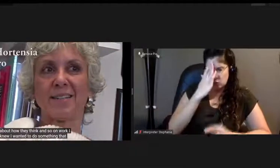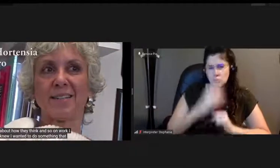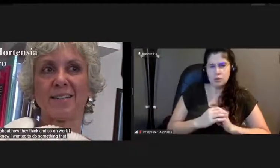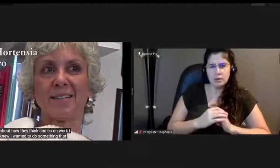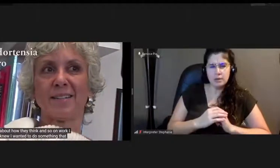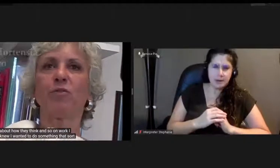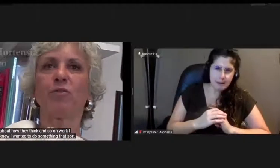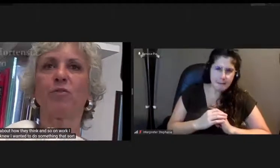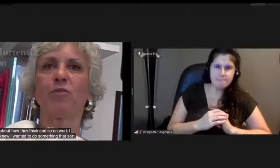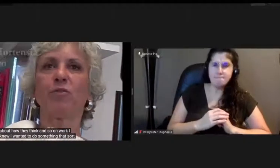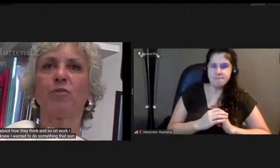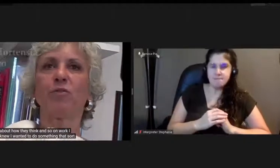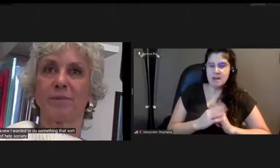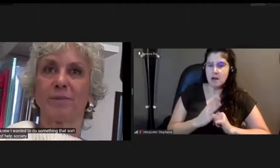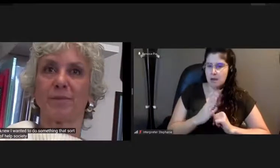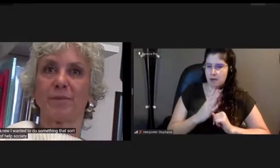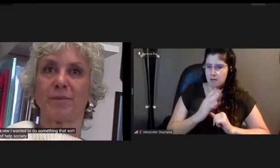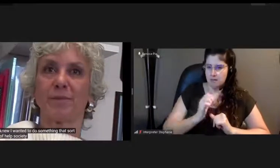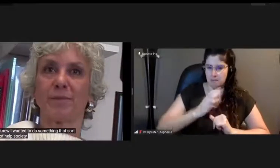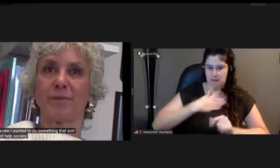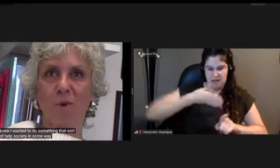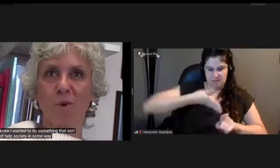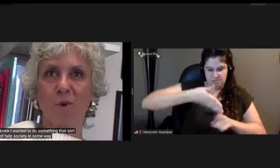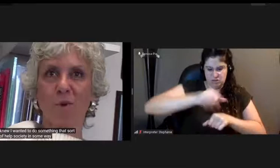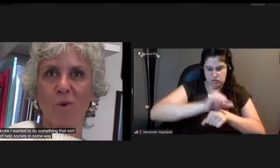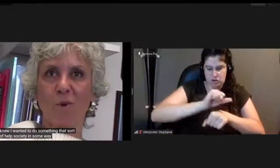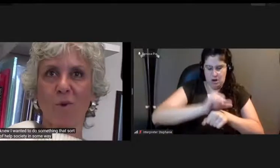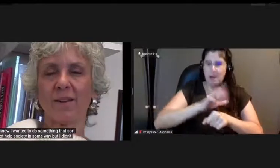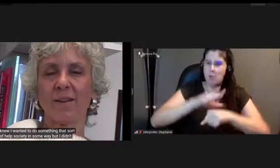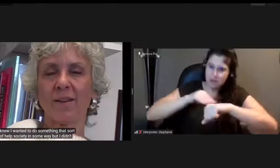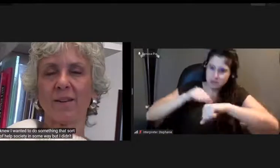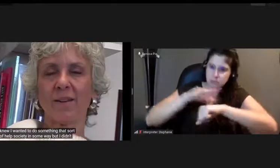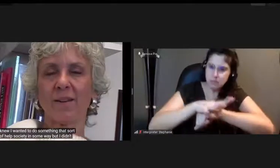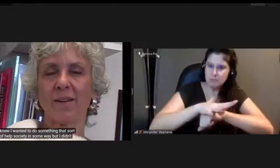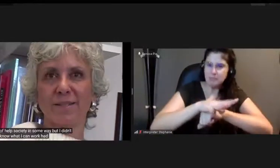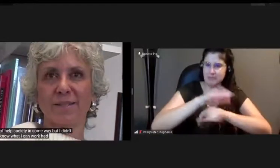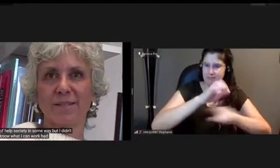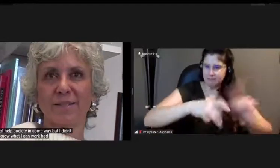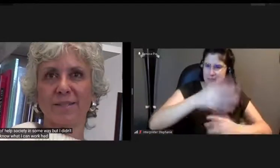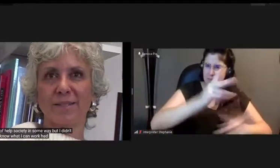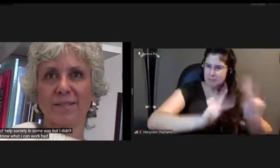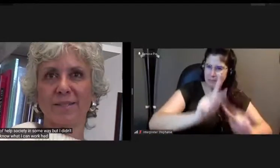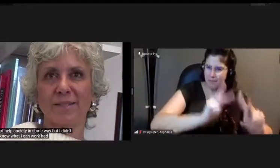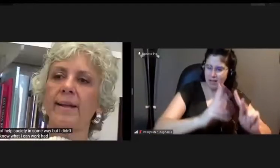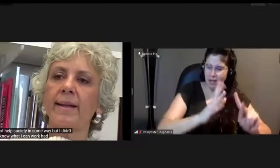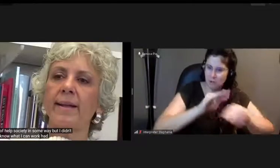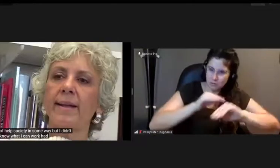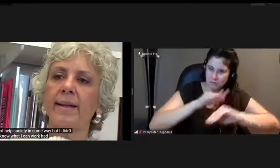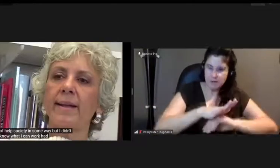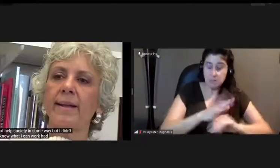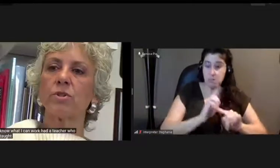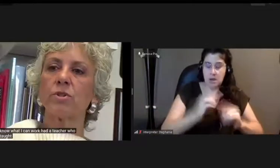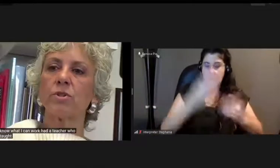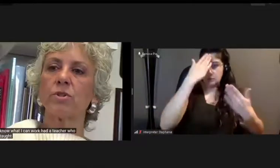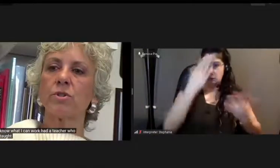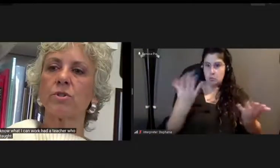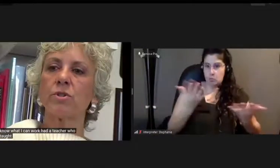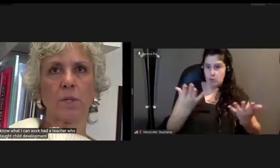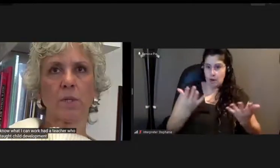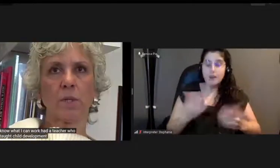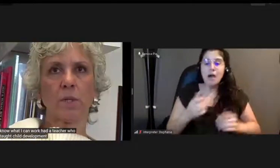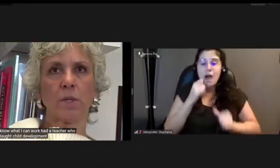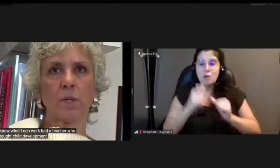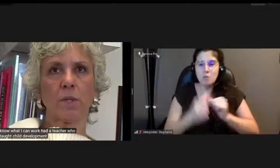that would sort of help society in some way, but I didn't know what it was. I had a teacher who taught child